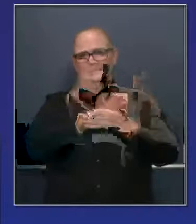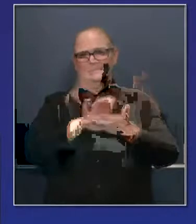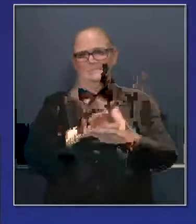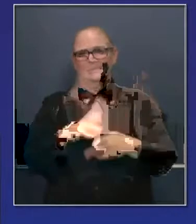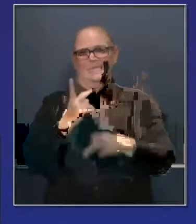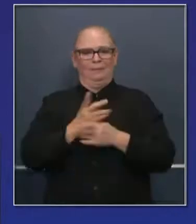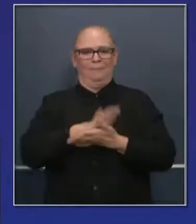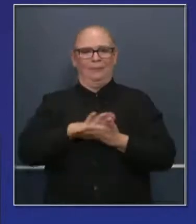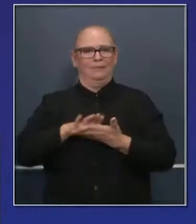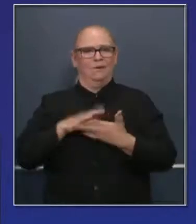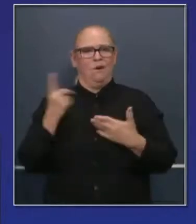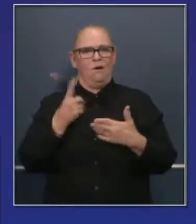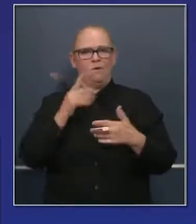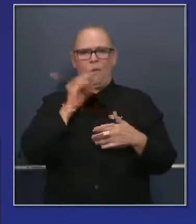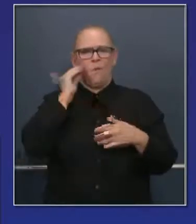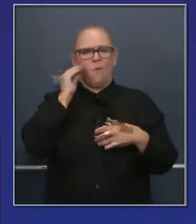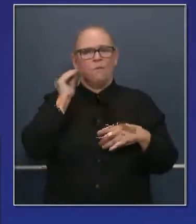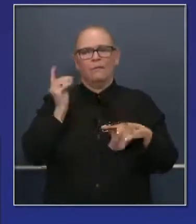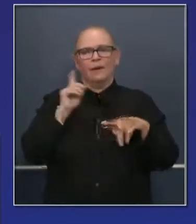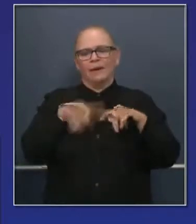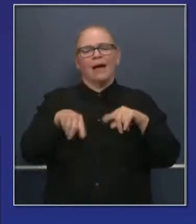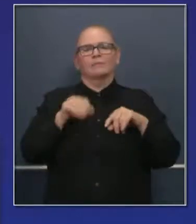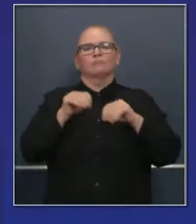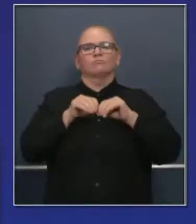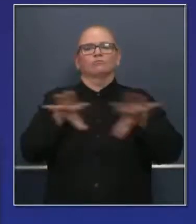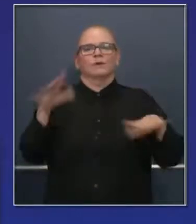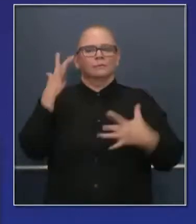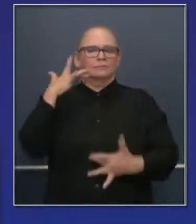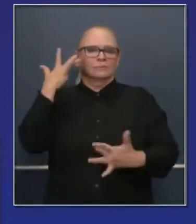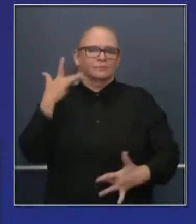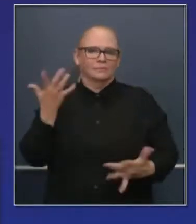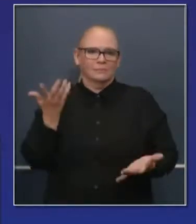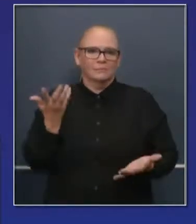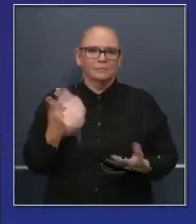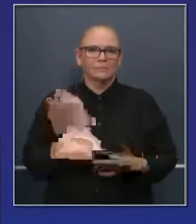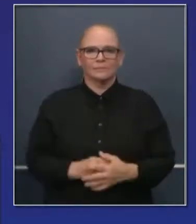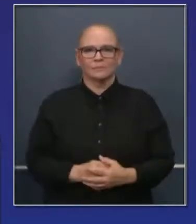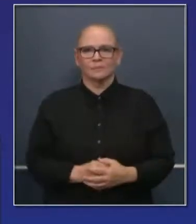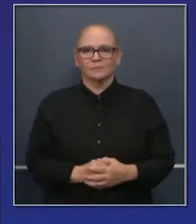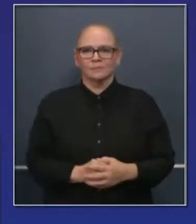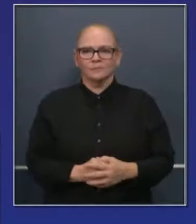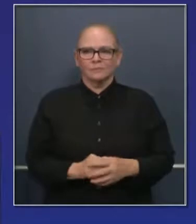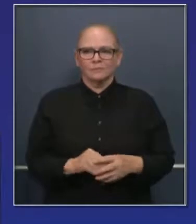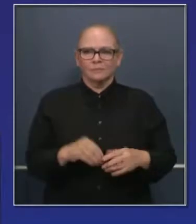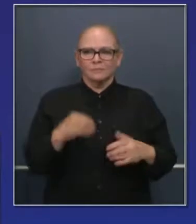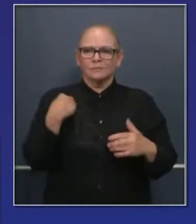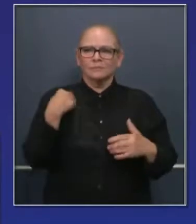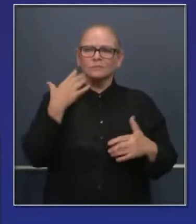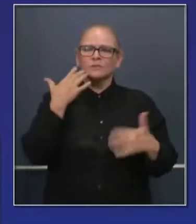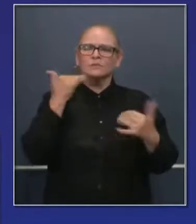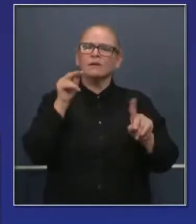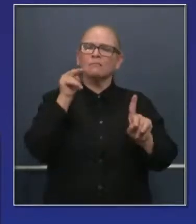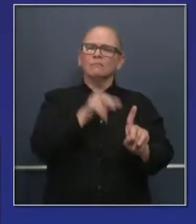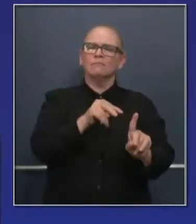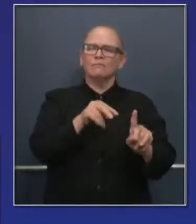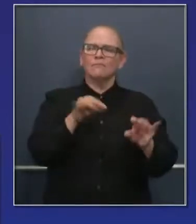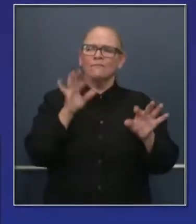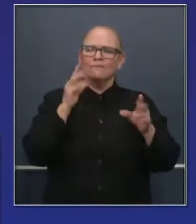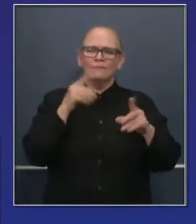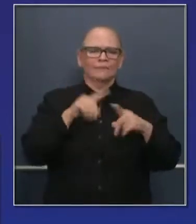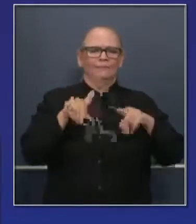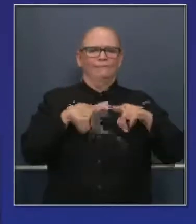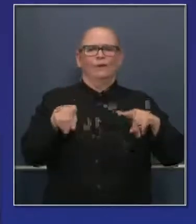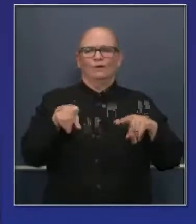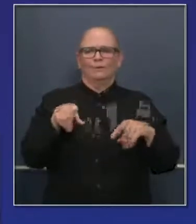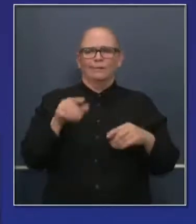the spread of this disease. We'll continue to highlight this area of focus as it continues to be